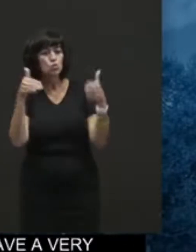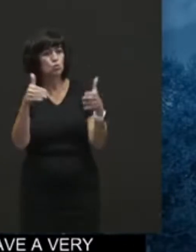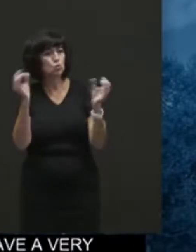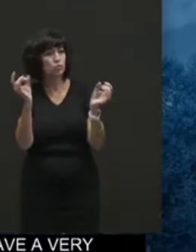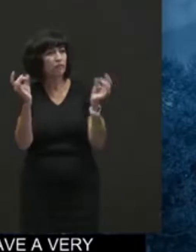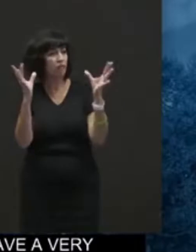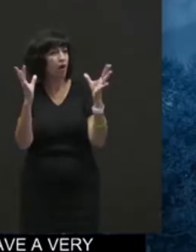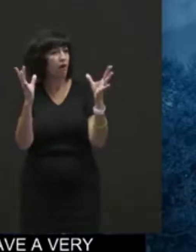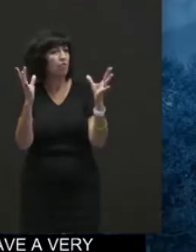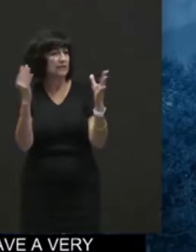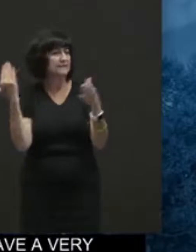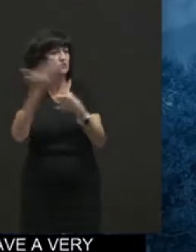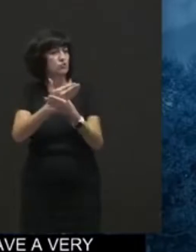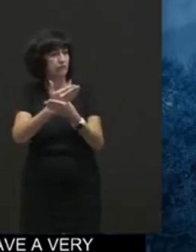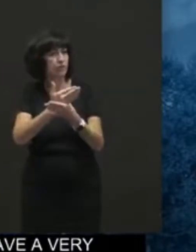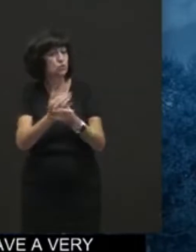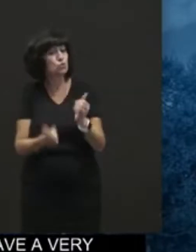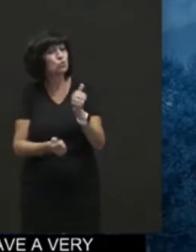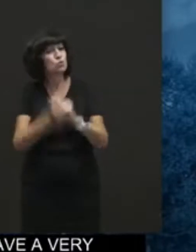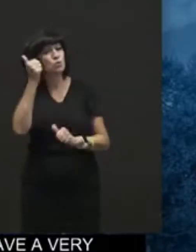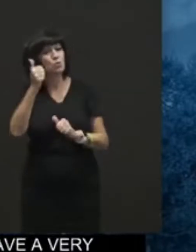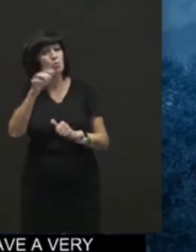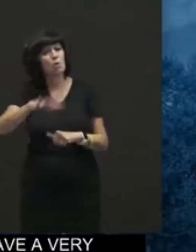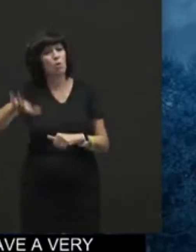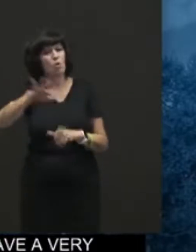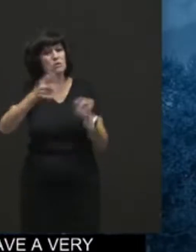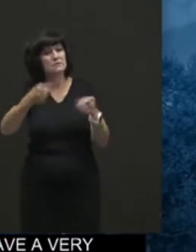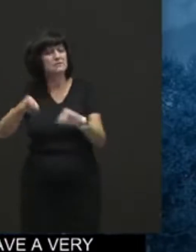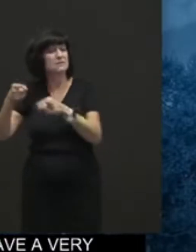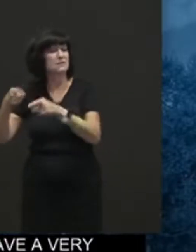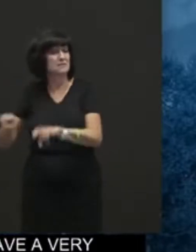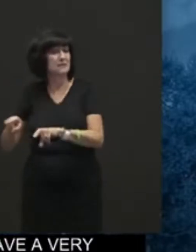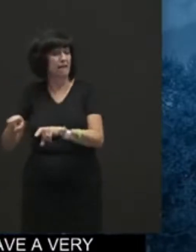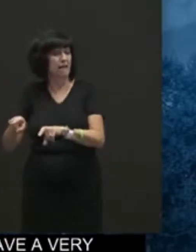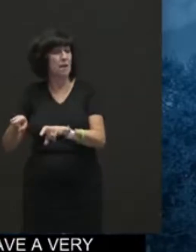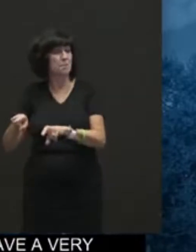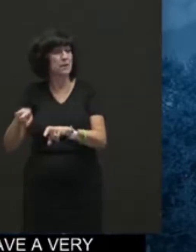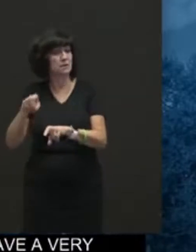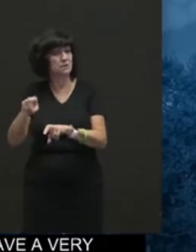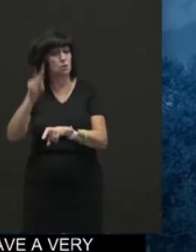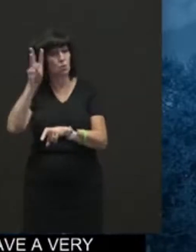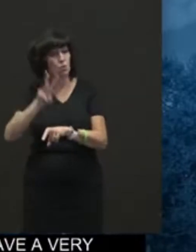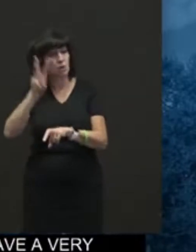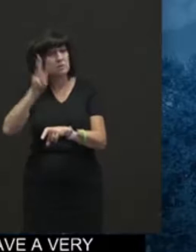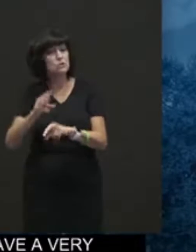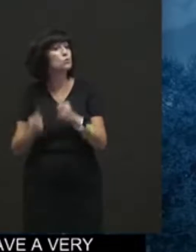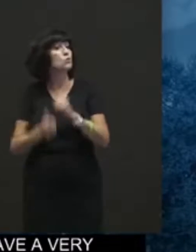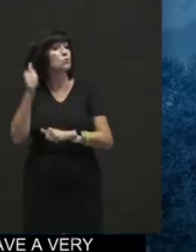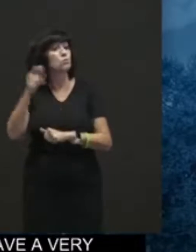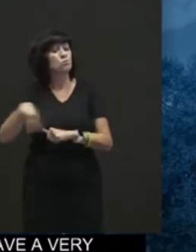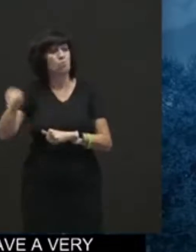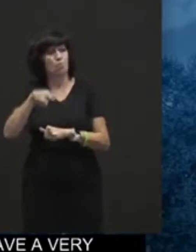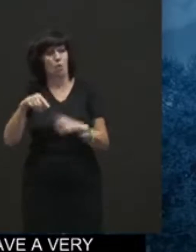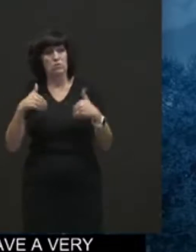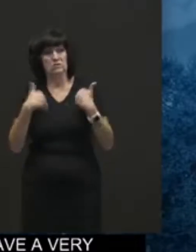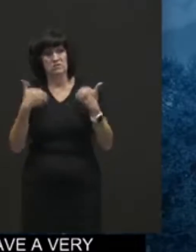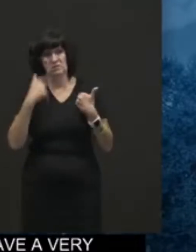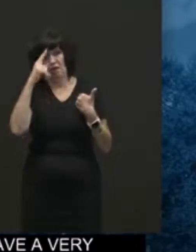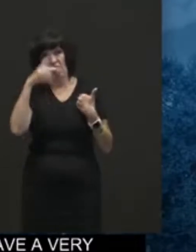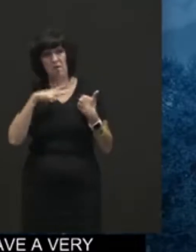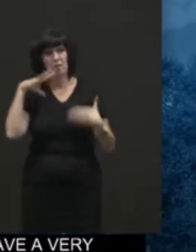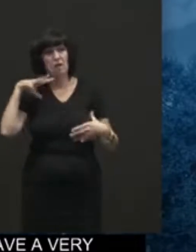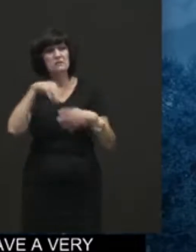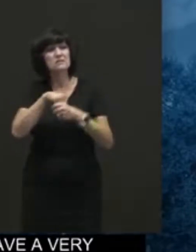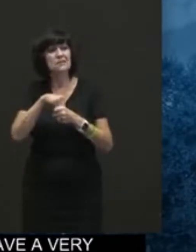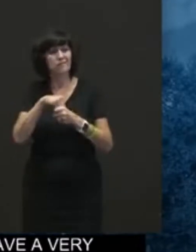of Wilmington are perpetrated by young males who are involved in gangs or groups. It's one